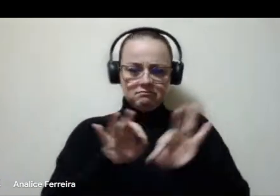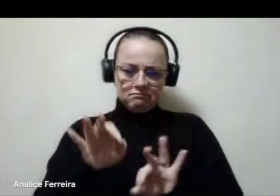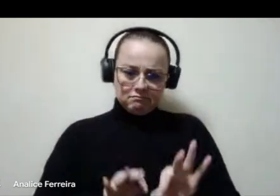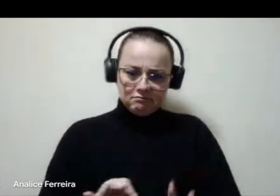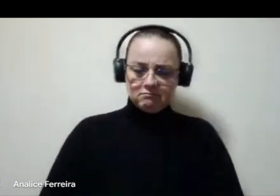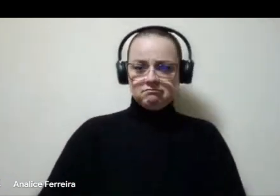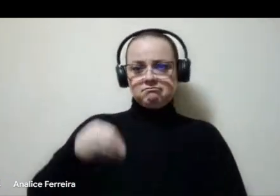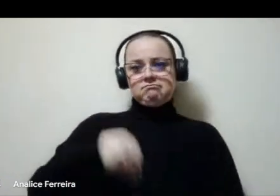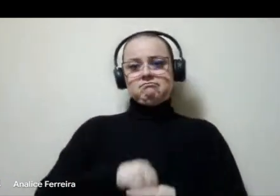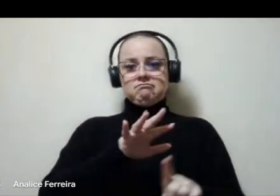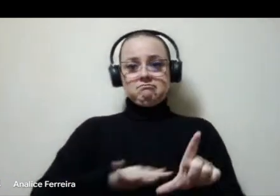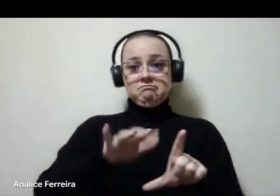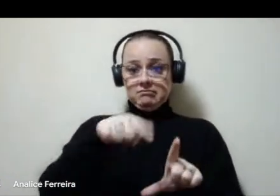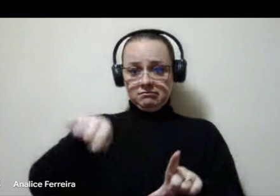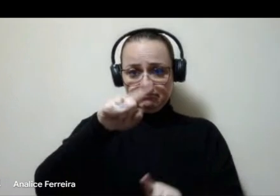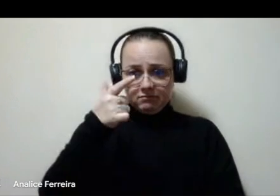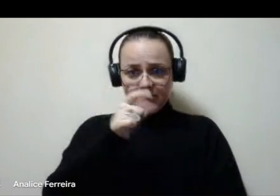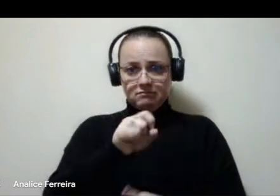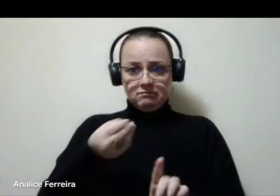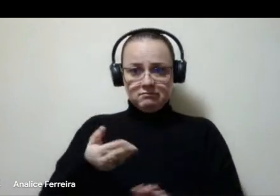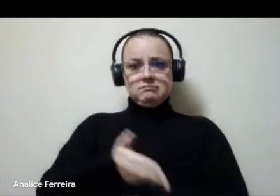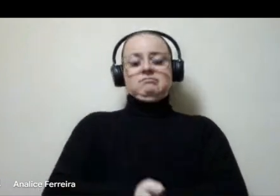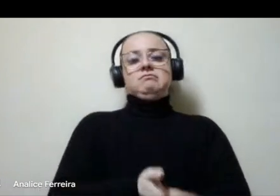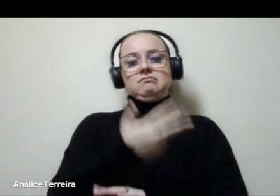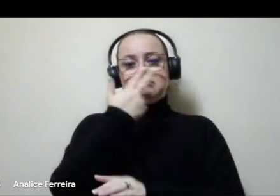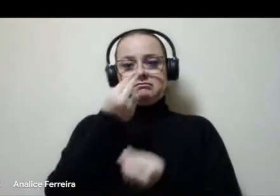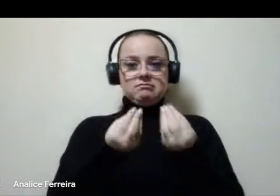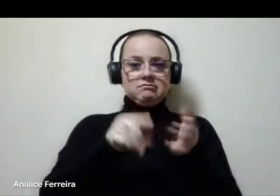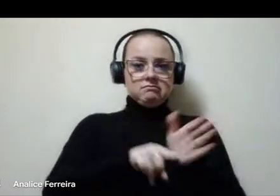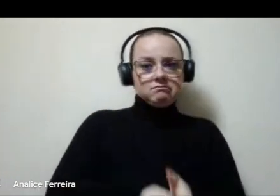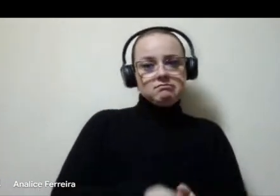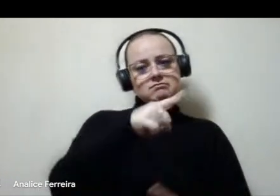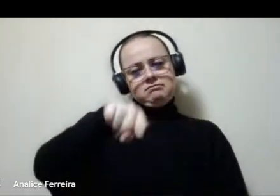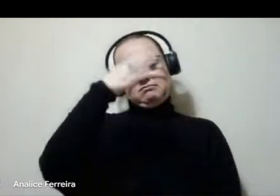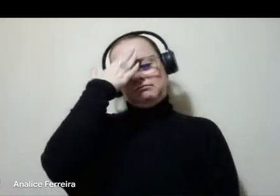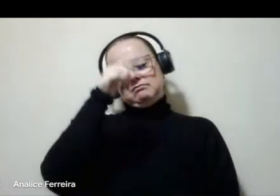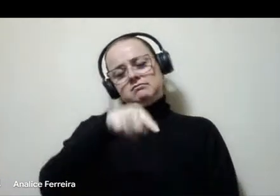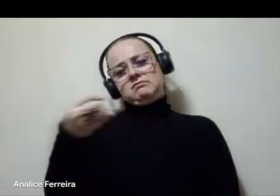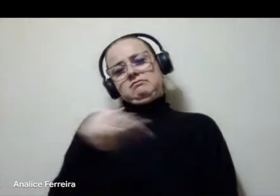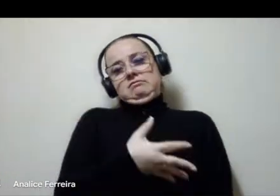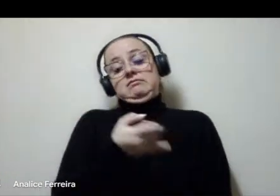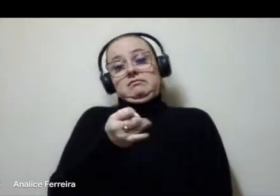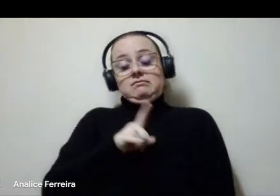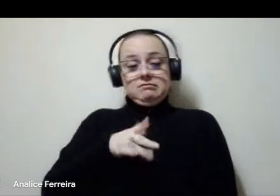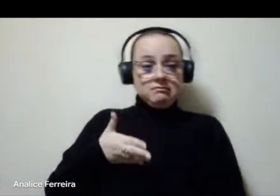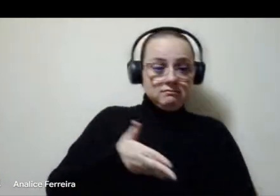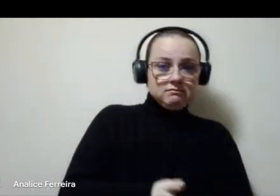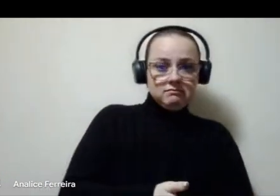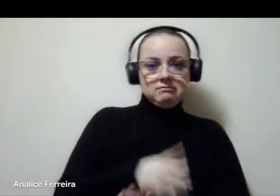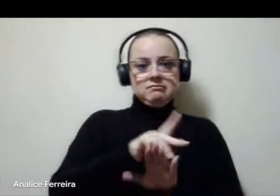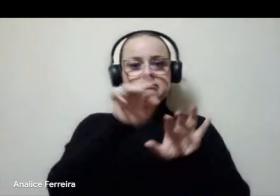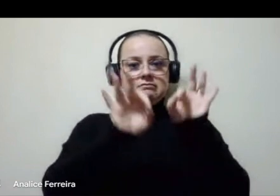that you could have access to the Pareceres. You know that this is something very new. And when we have access to the Pareceres, we can